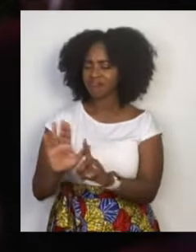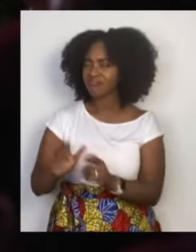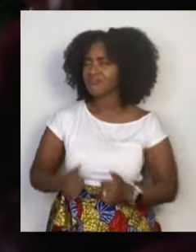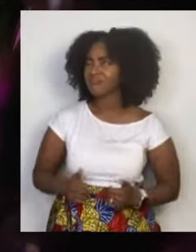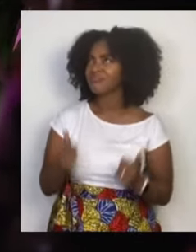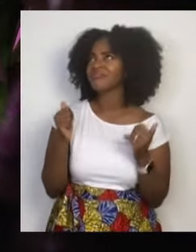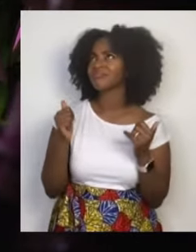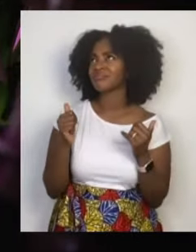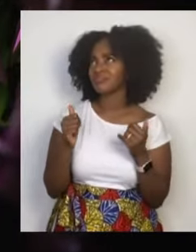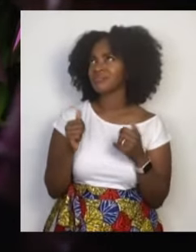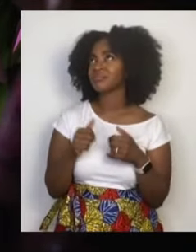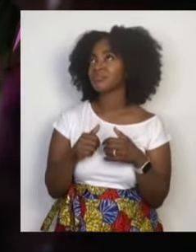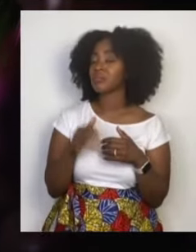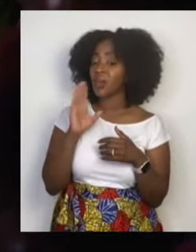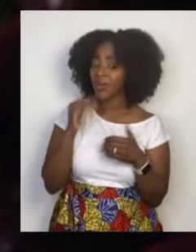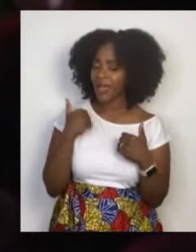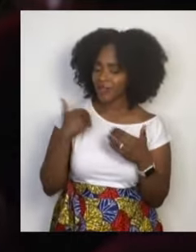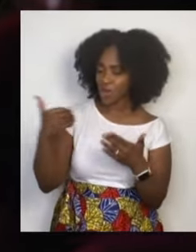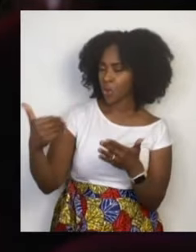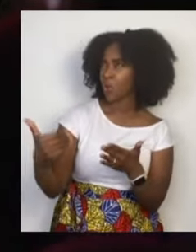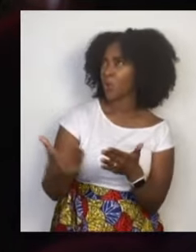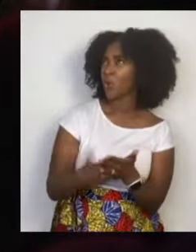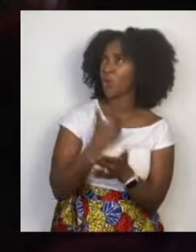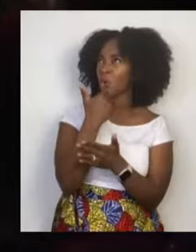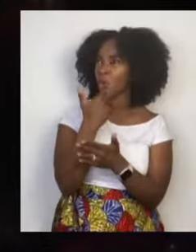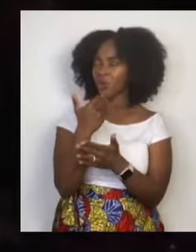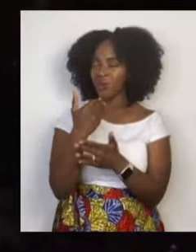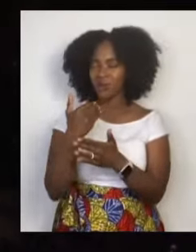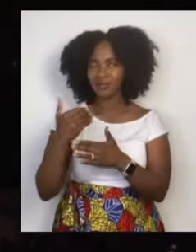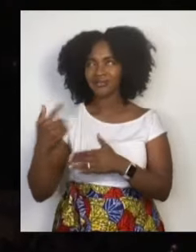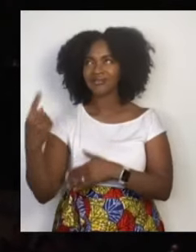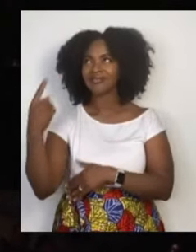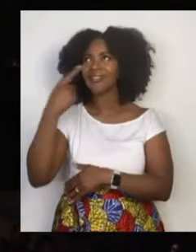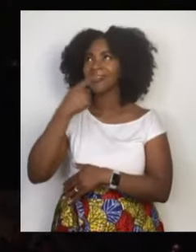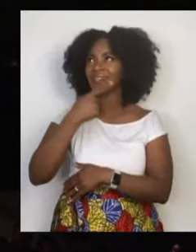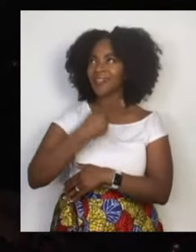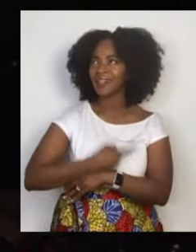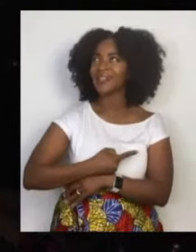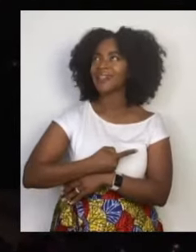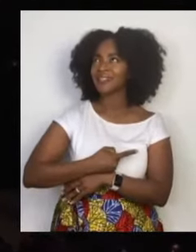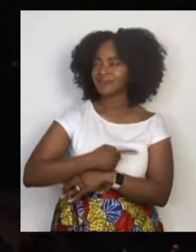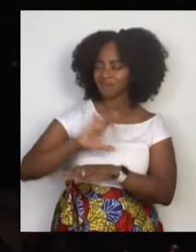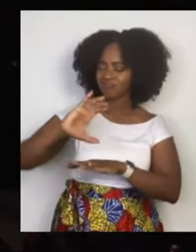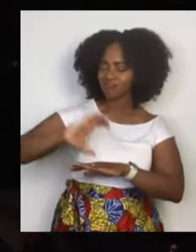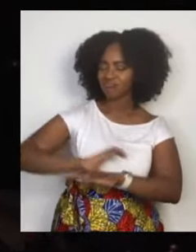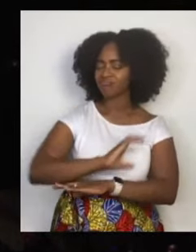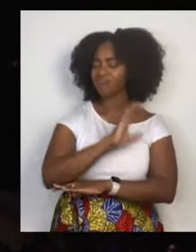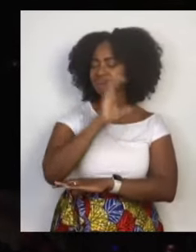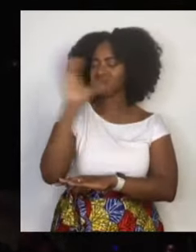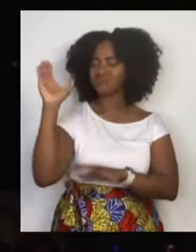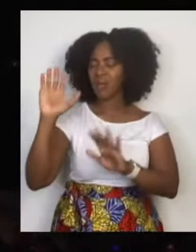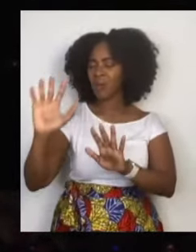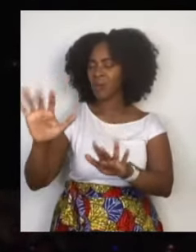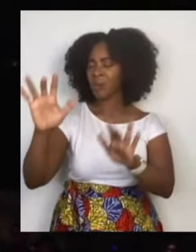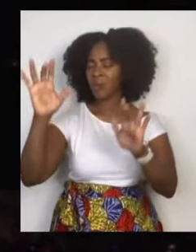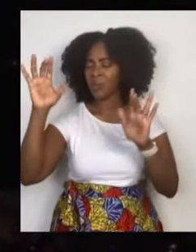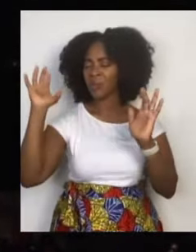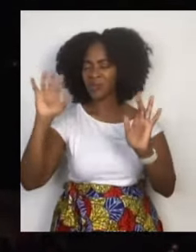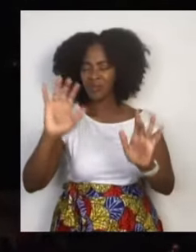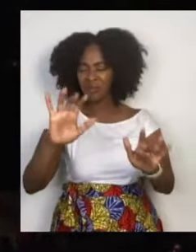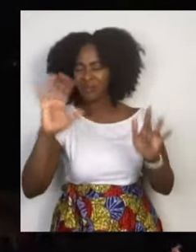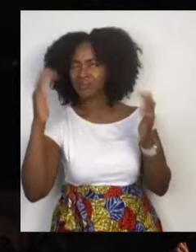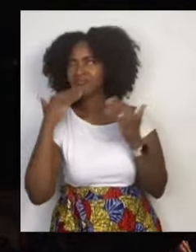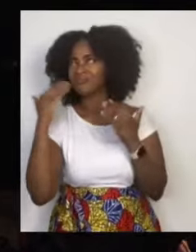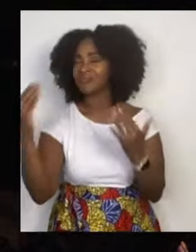of a brand new day. Your weeping has endured for the night, but joy